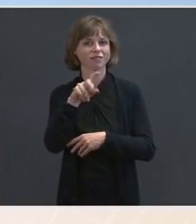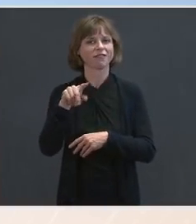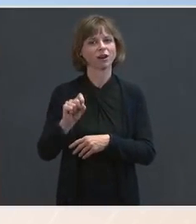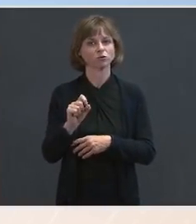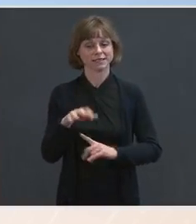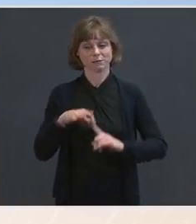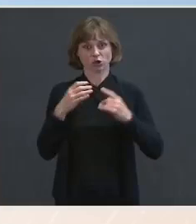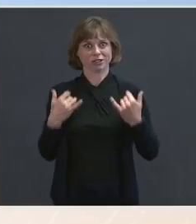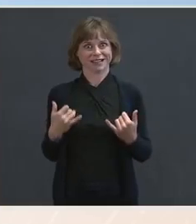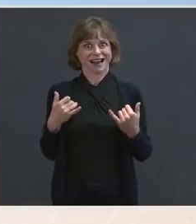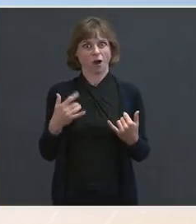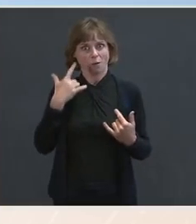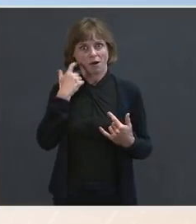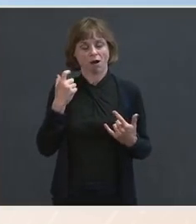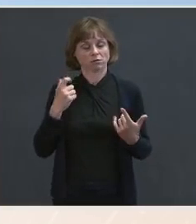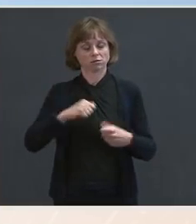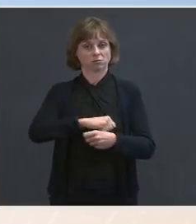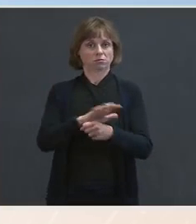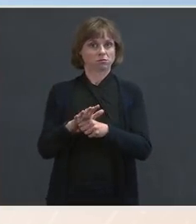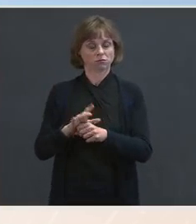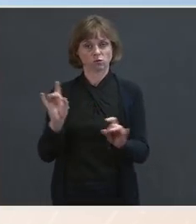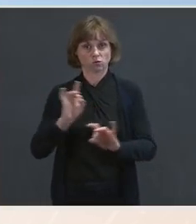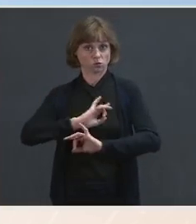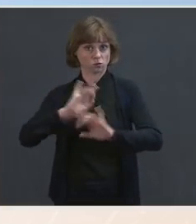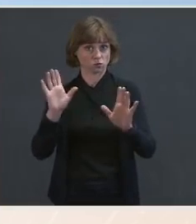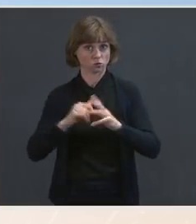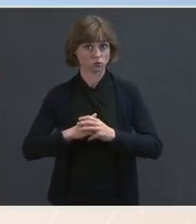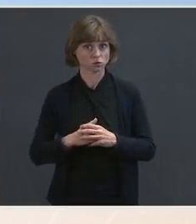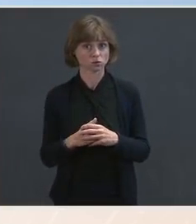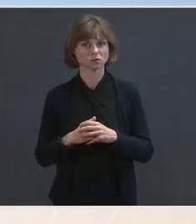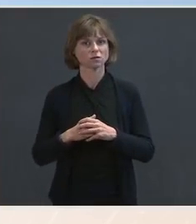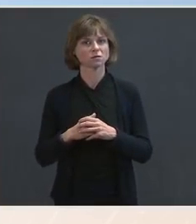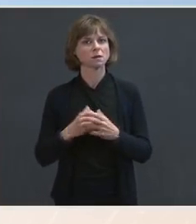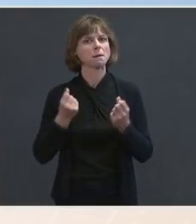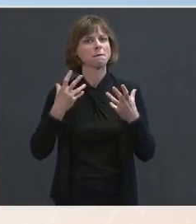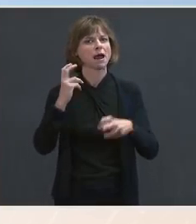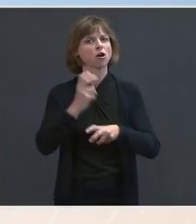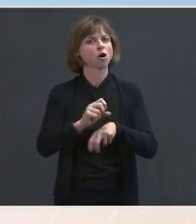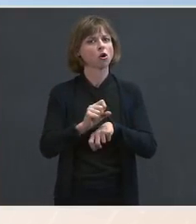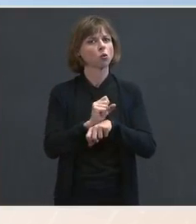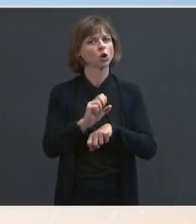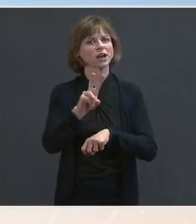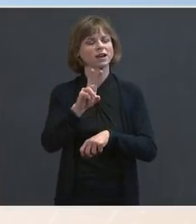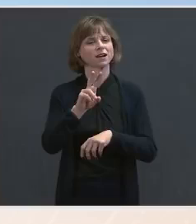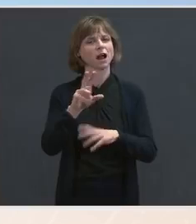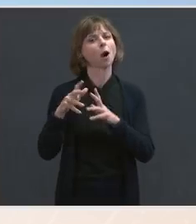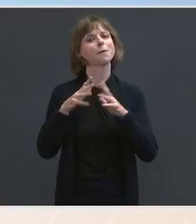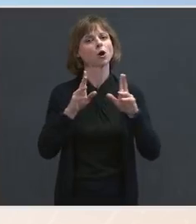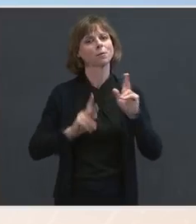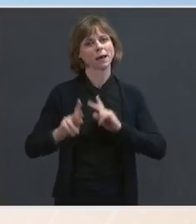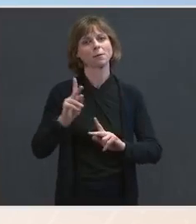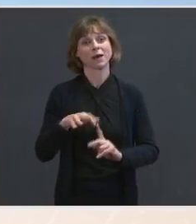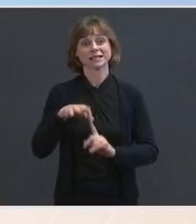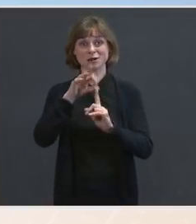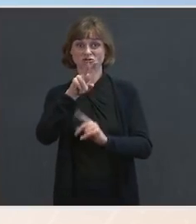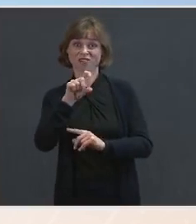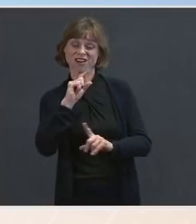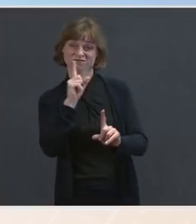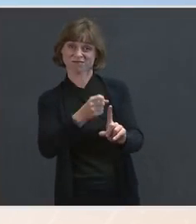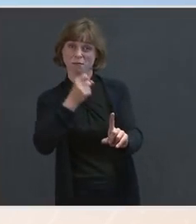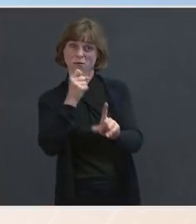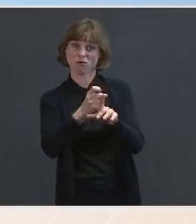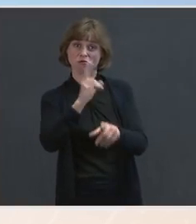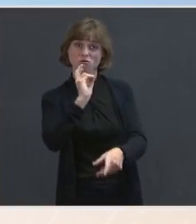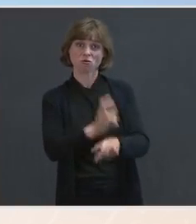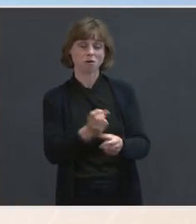challenging pandemic. Like other hardworking Americans, veterans have been severely impacted by the coronavirus pandemic. Countless veterans